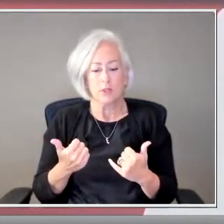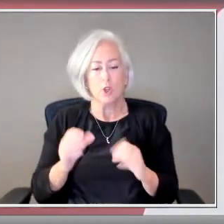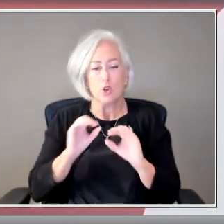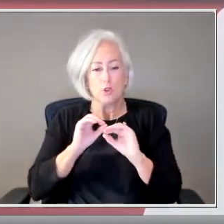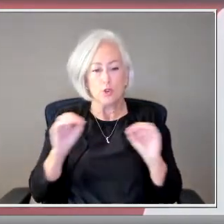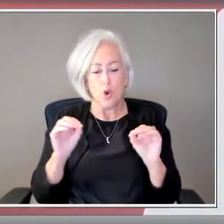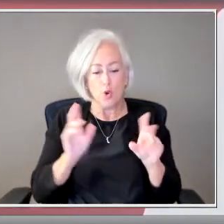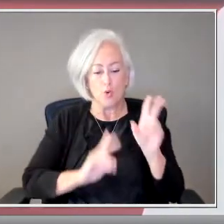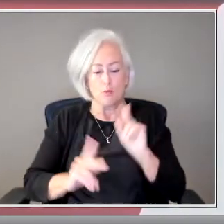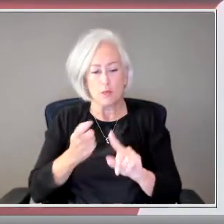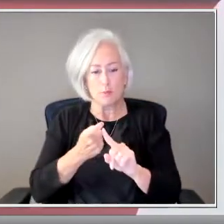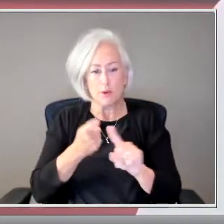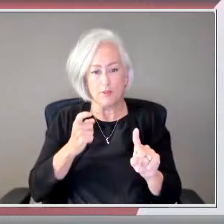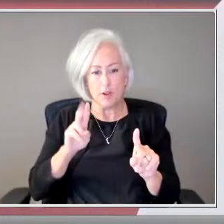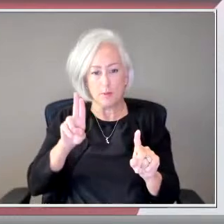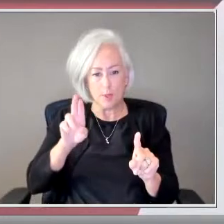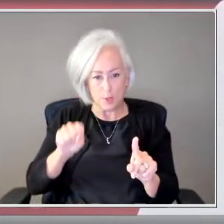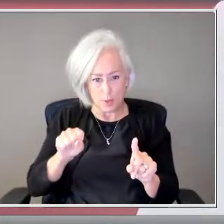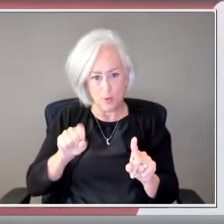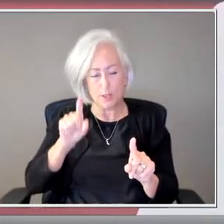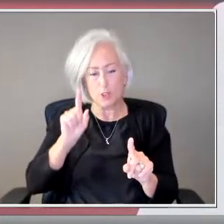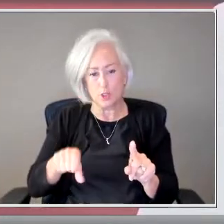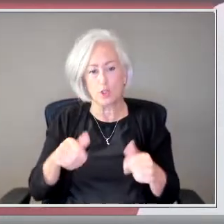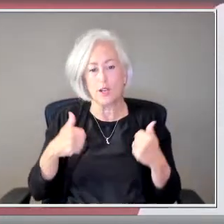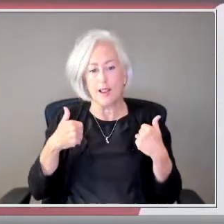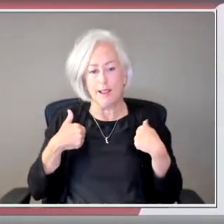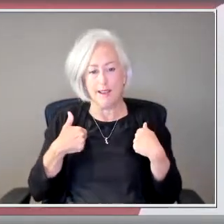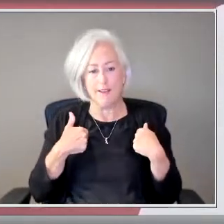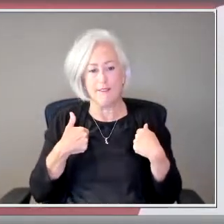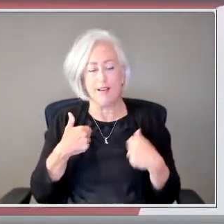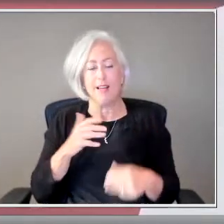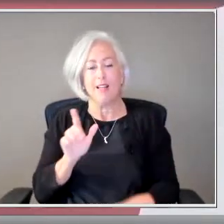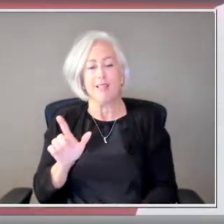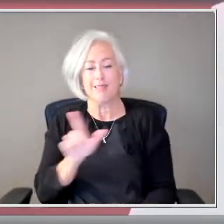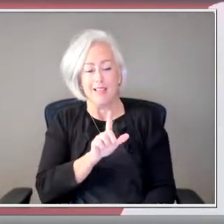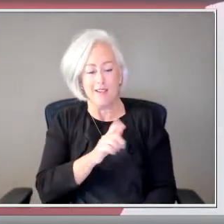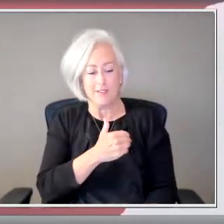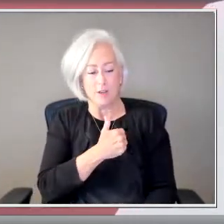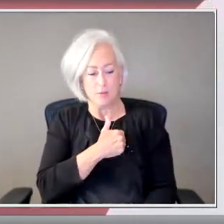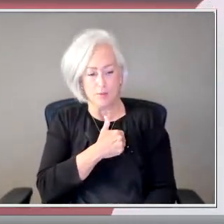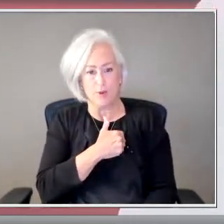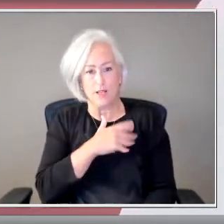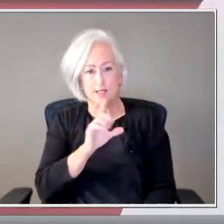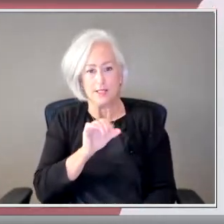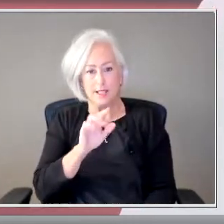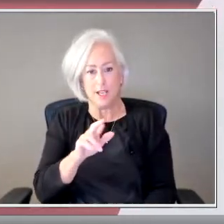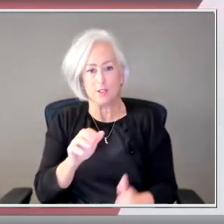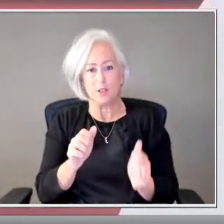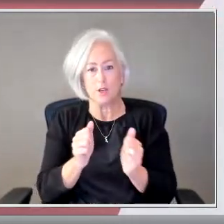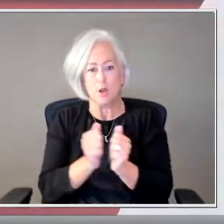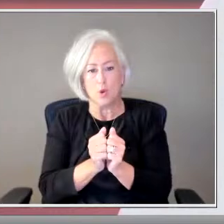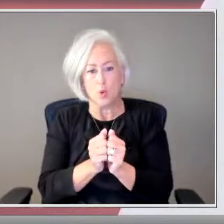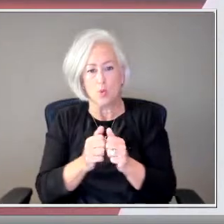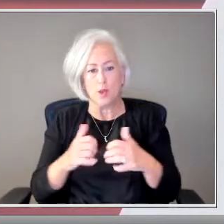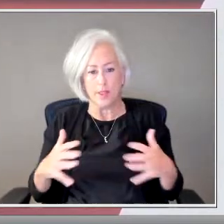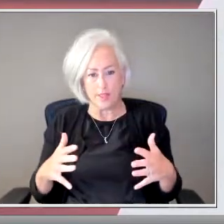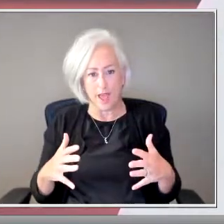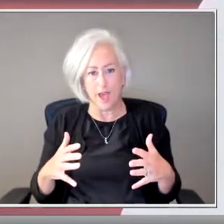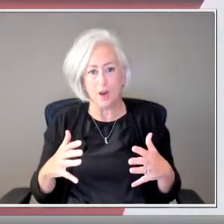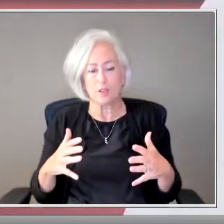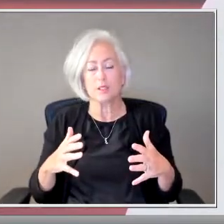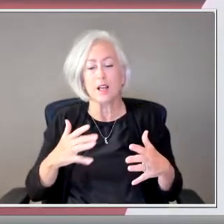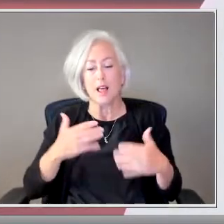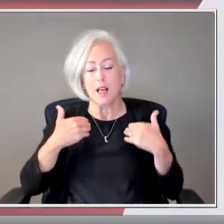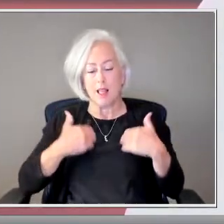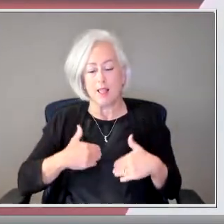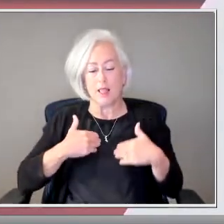for left breast cancer without being instructed to do deep breath hold, because there's lung, you don't really think about it, I didn't think about